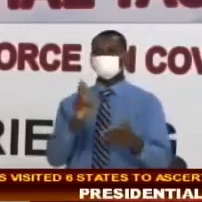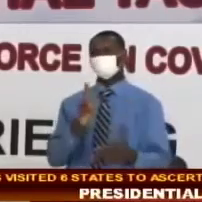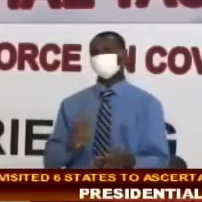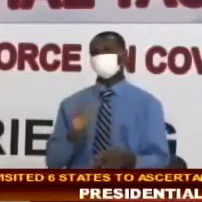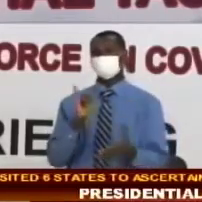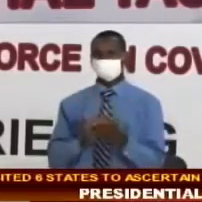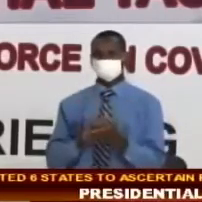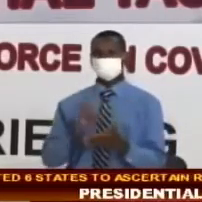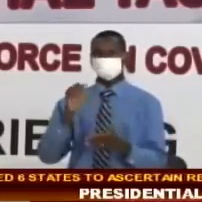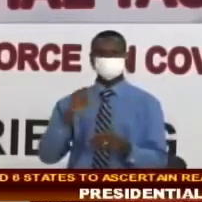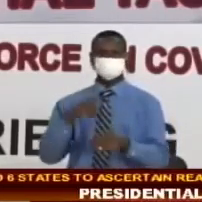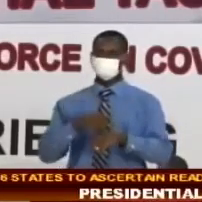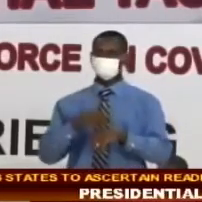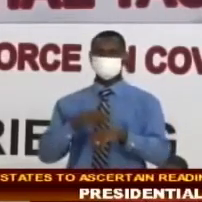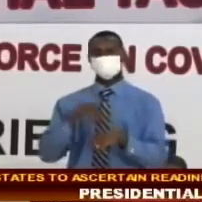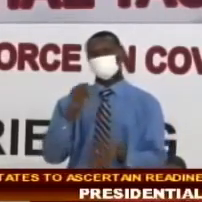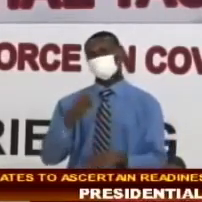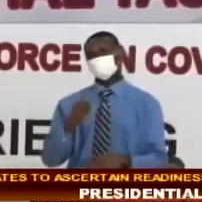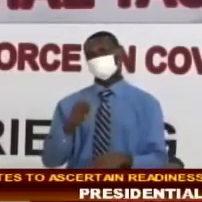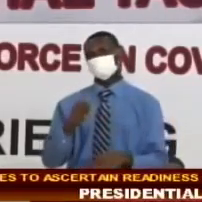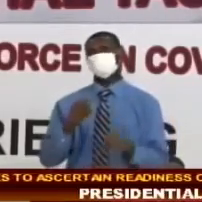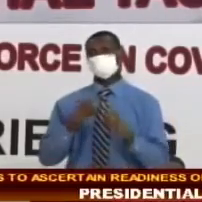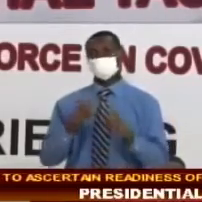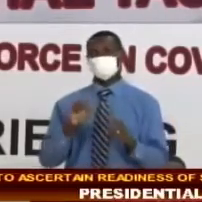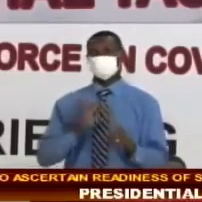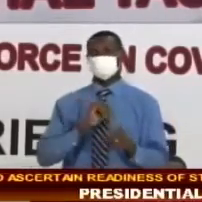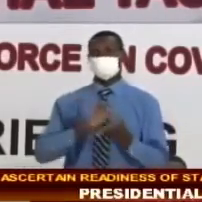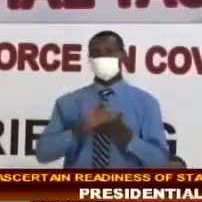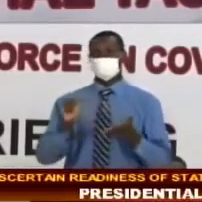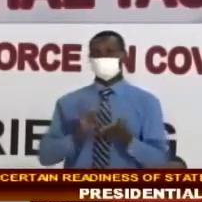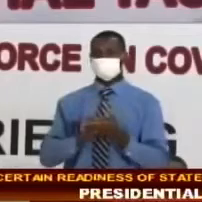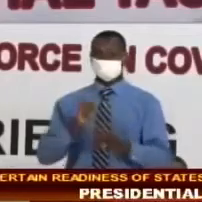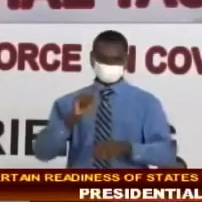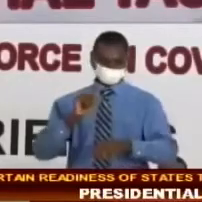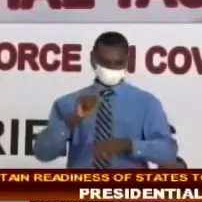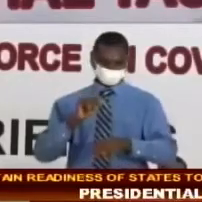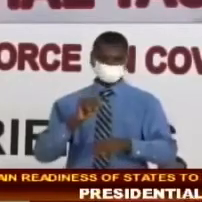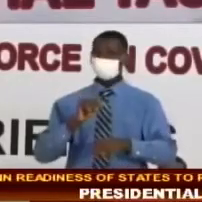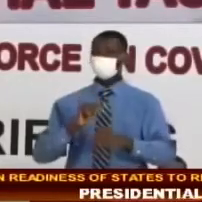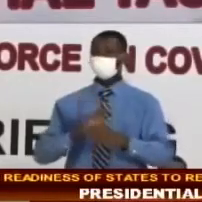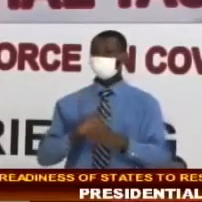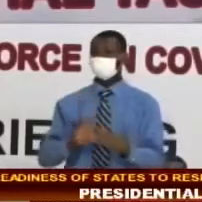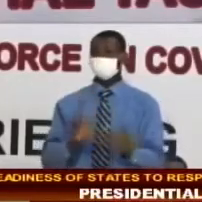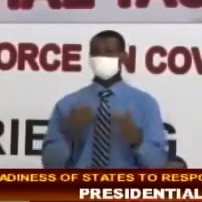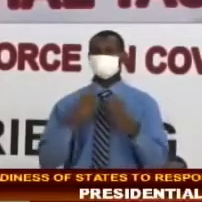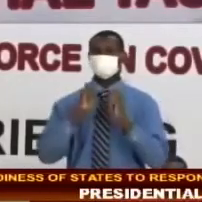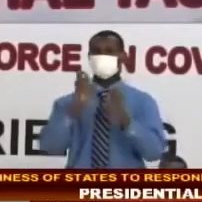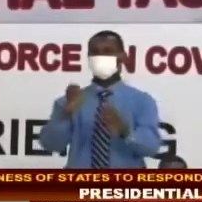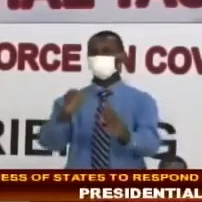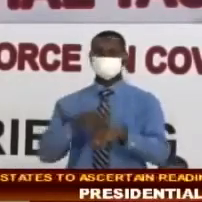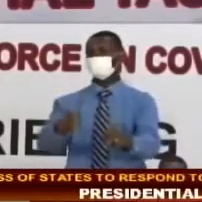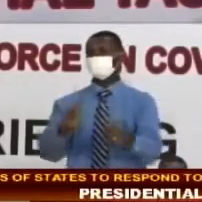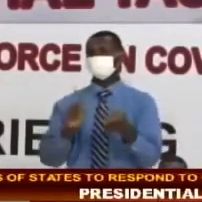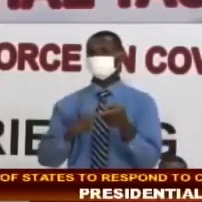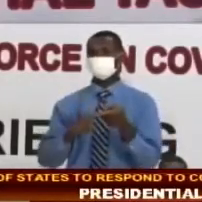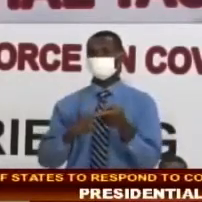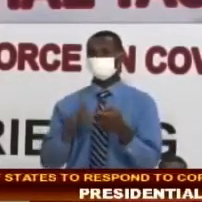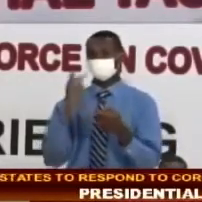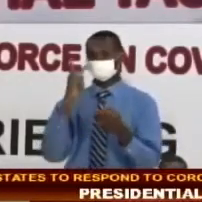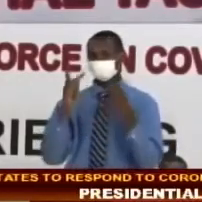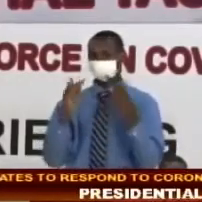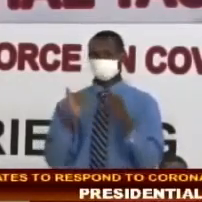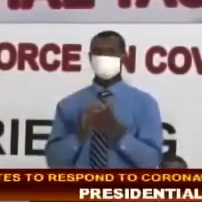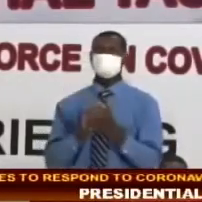believe that COVID-19 has given us an opportunity to begin to kick into manufacturing